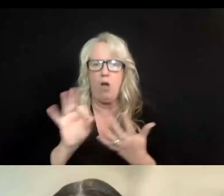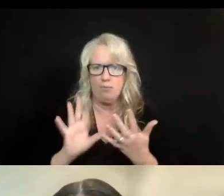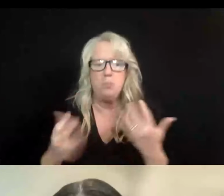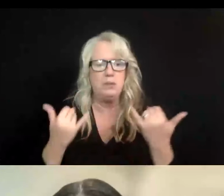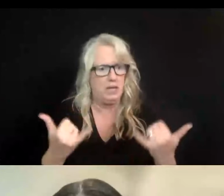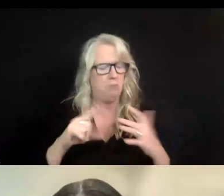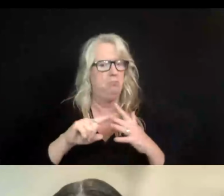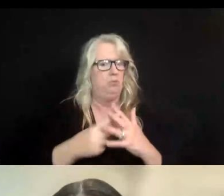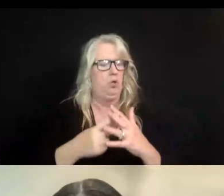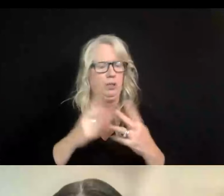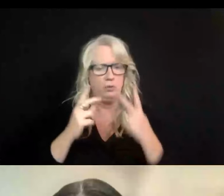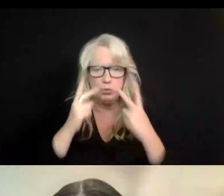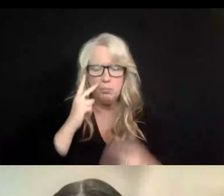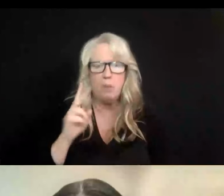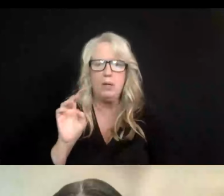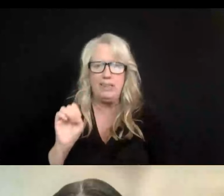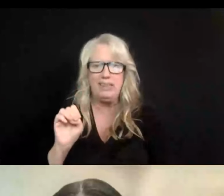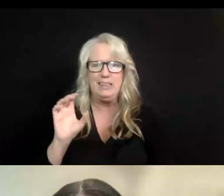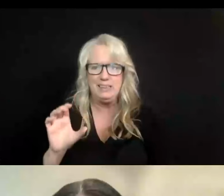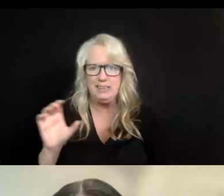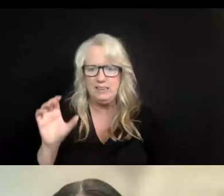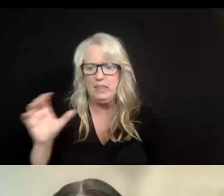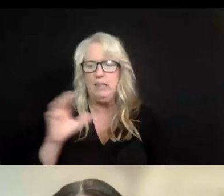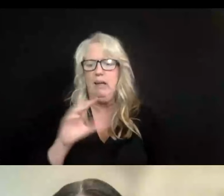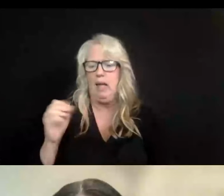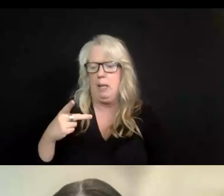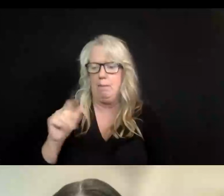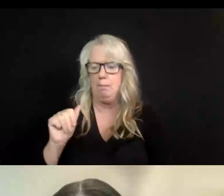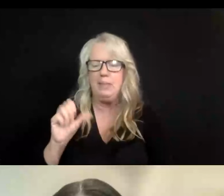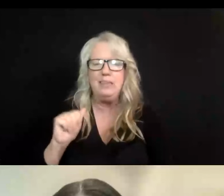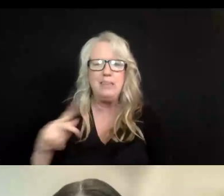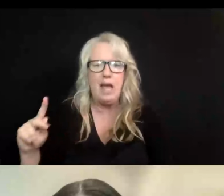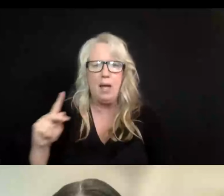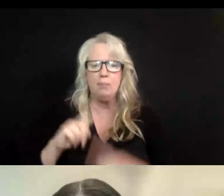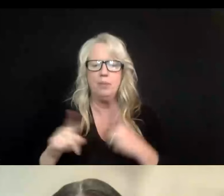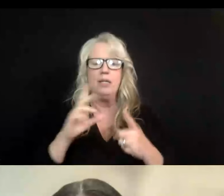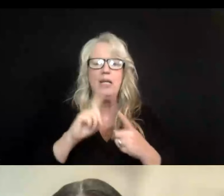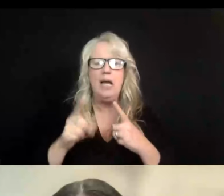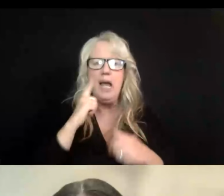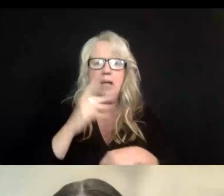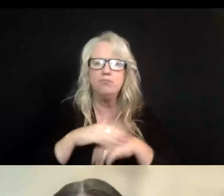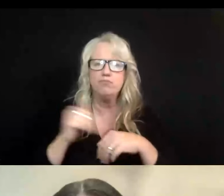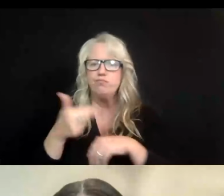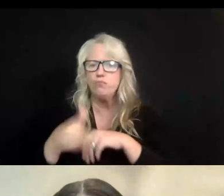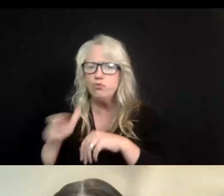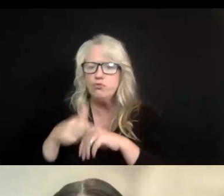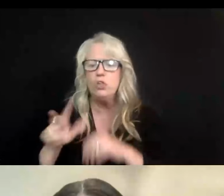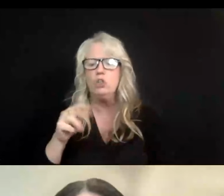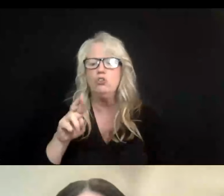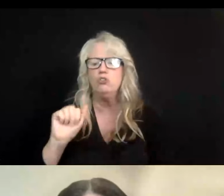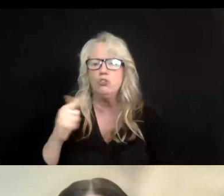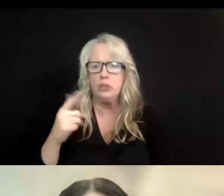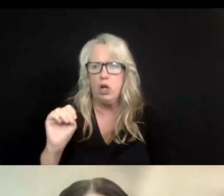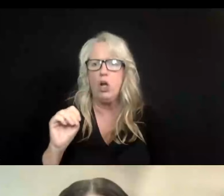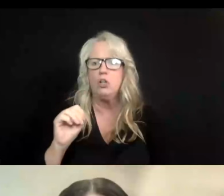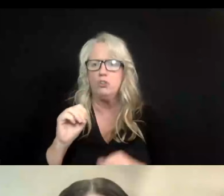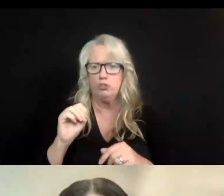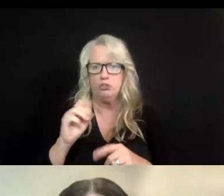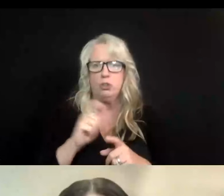to see more ECCs and more PSAPs embrace triaging calls and not just automatically sending that to and I'm